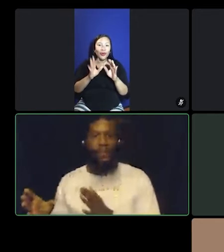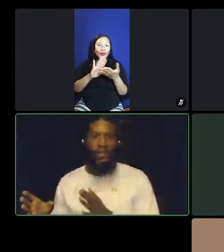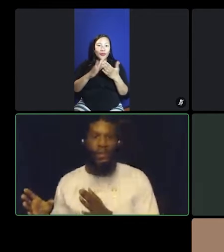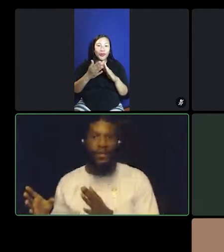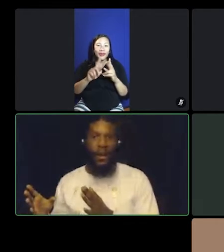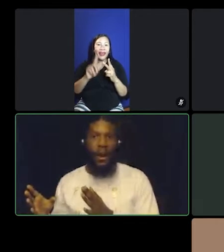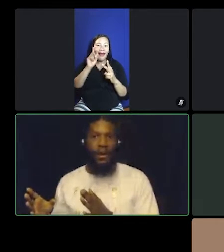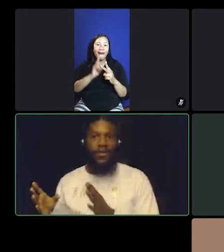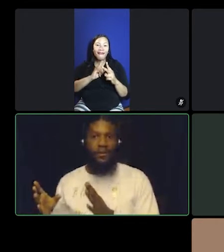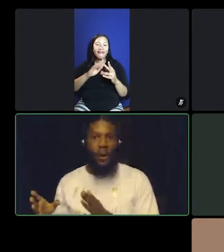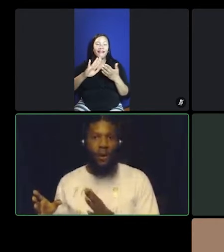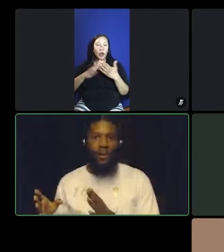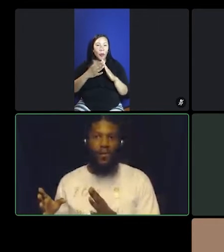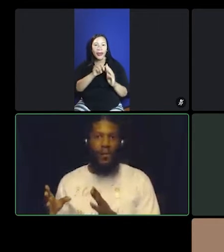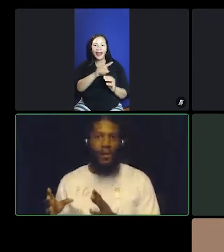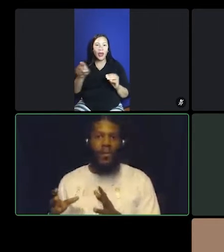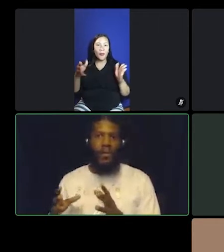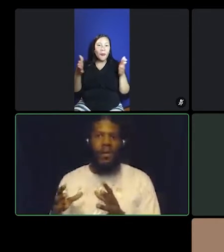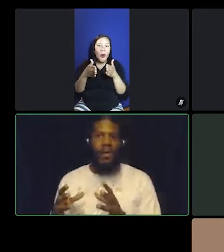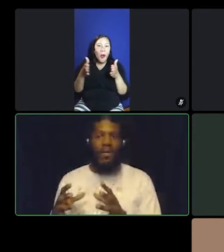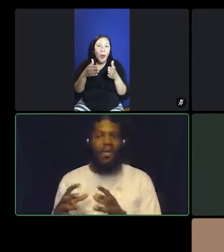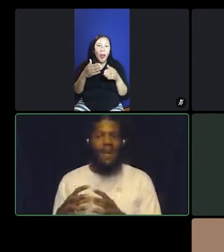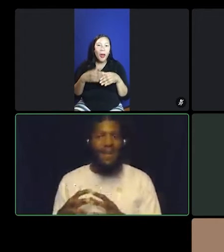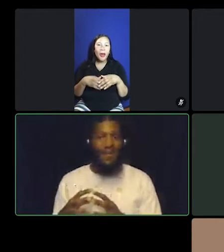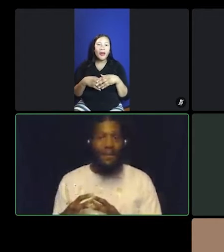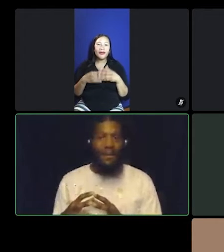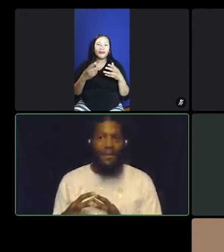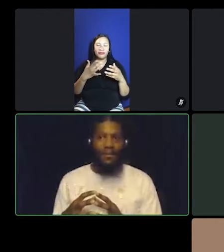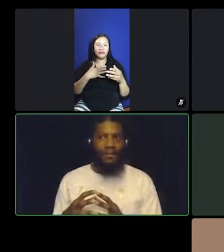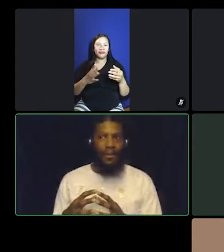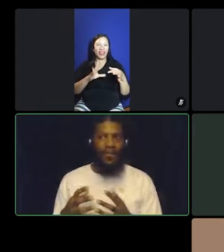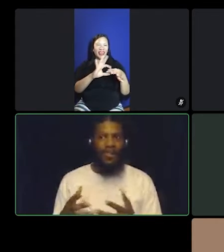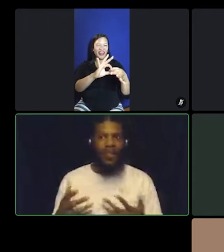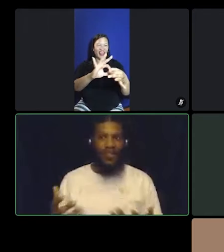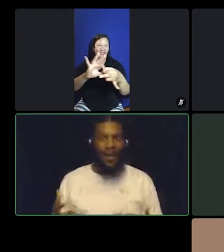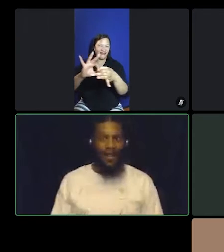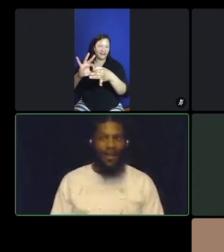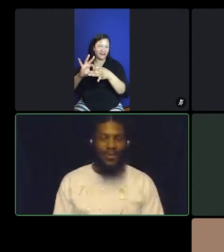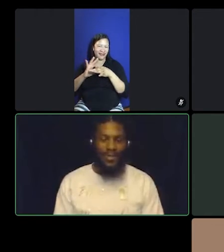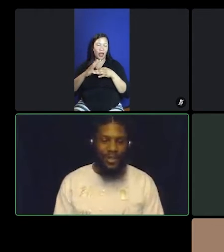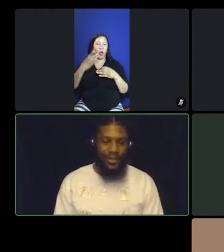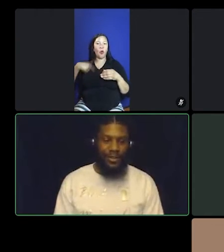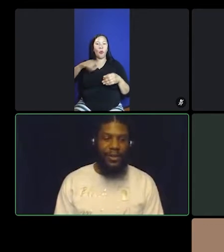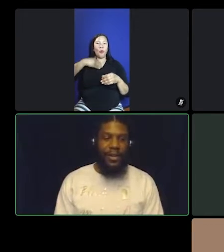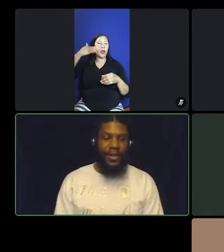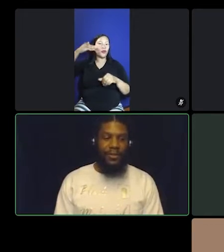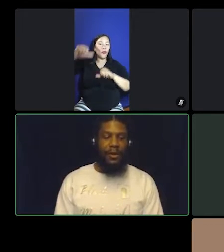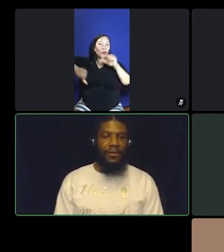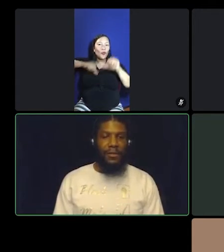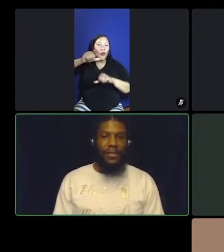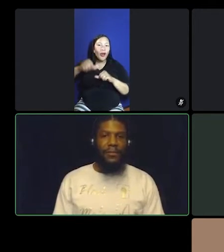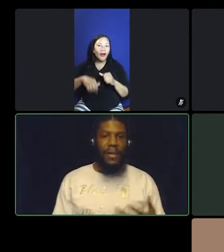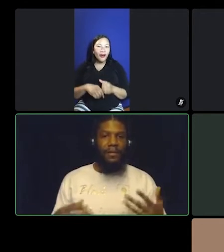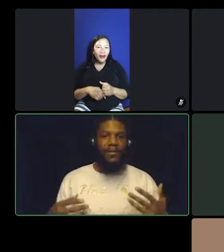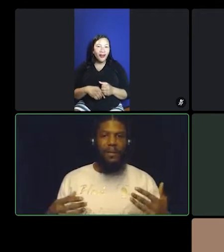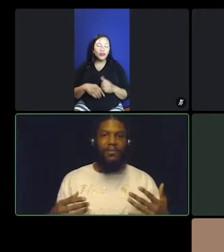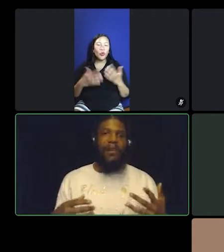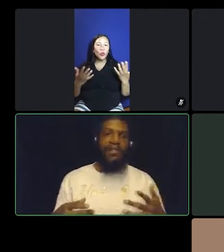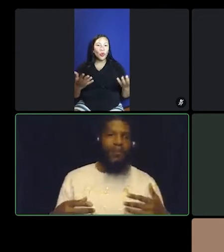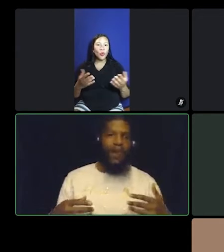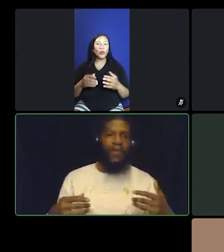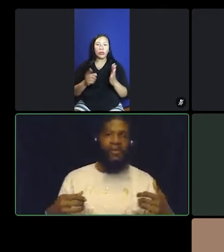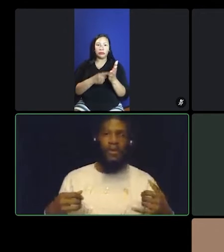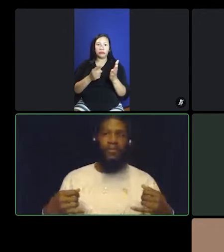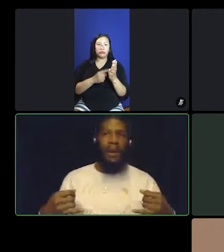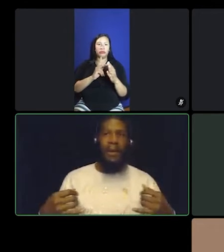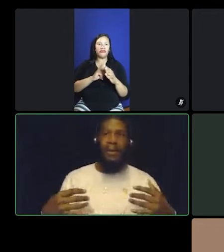deaf communities are small and really connected, and pretty much everybody knows each other, Hmm. so sometimes your